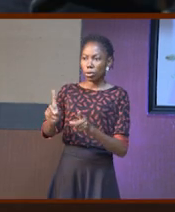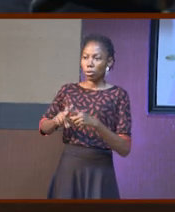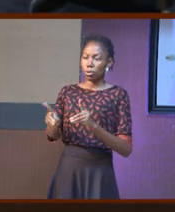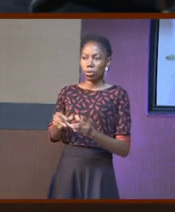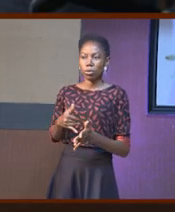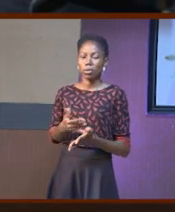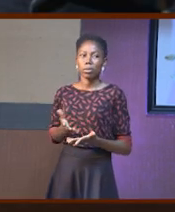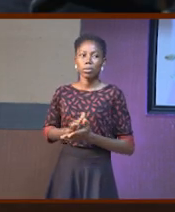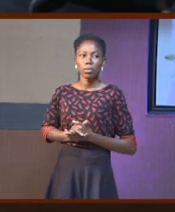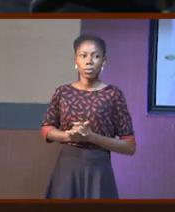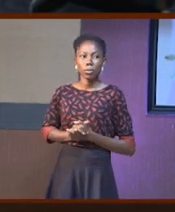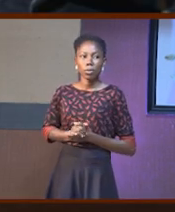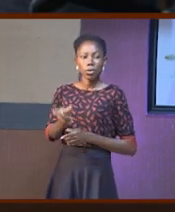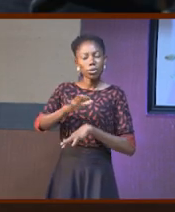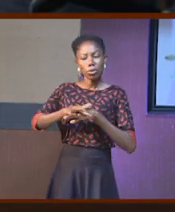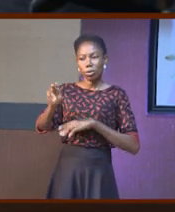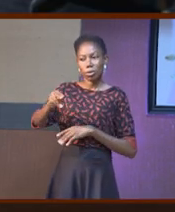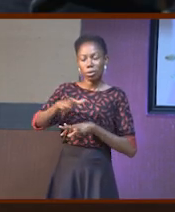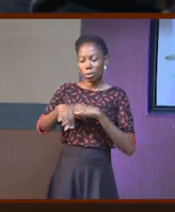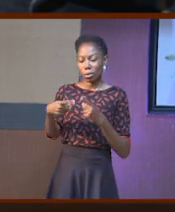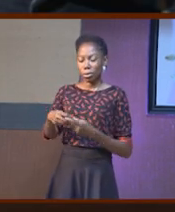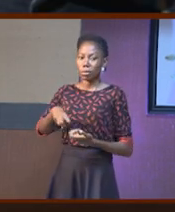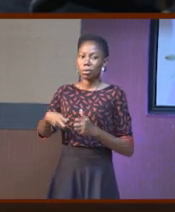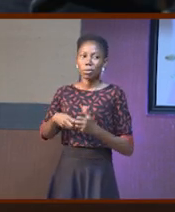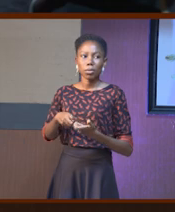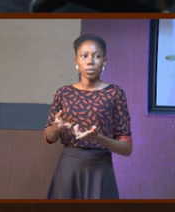life. You don't need all this stress.